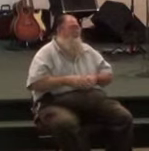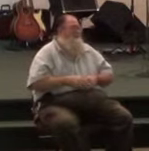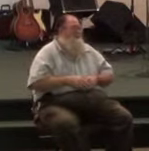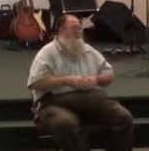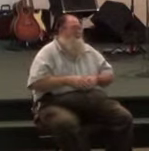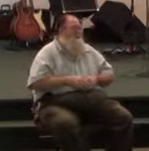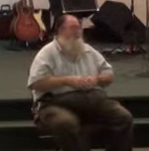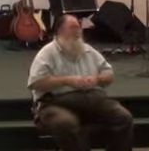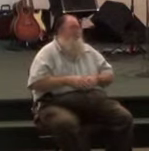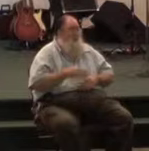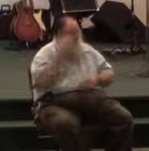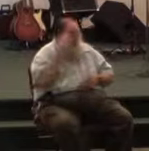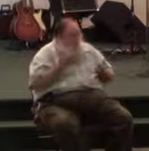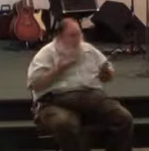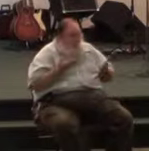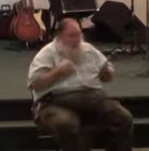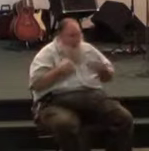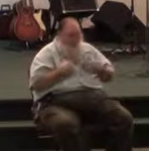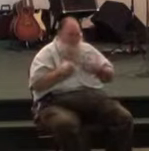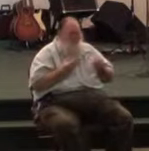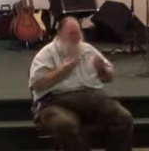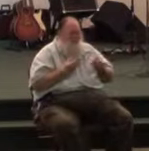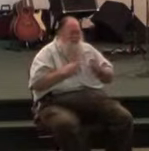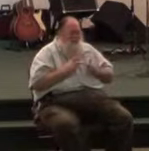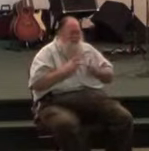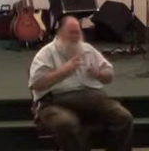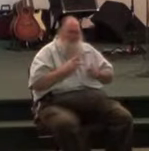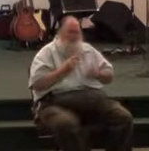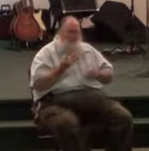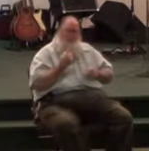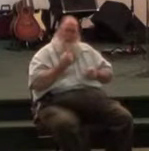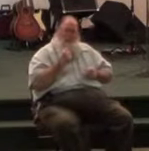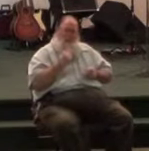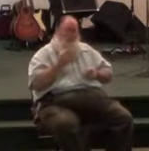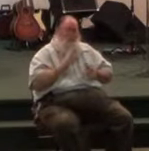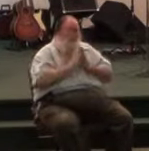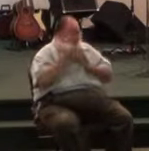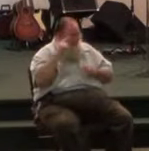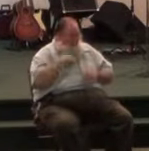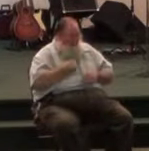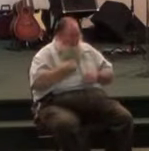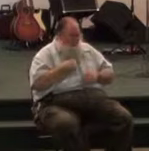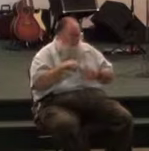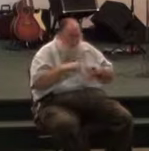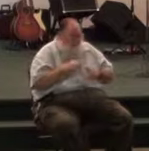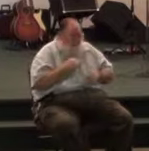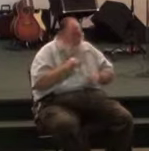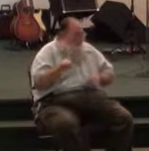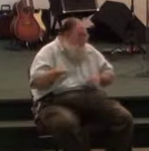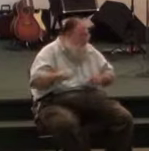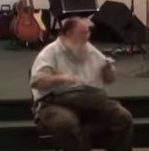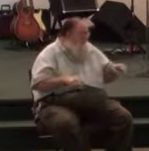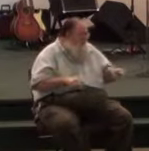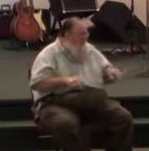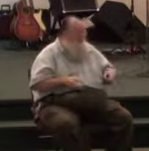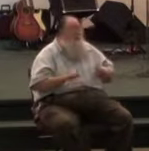You know what? I have so many people come to me and say, Pastor Mike, will you pray for me? Will you do this? Will you do that?